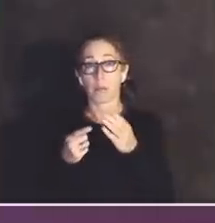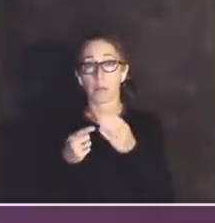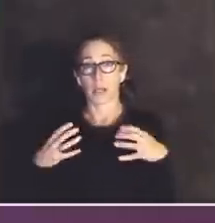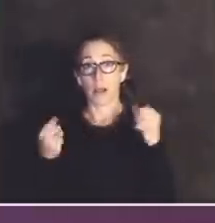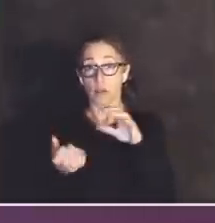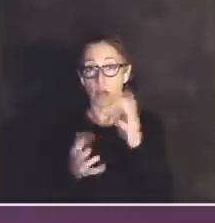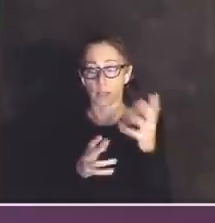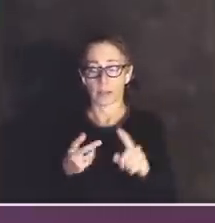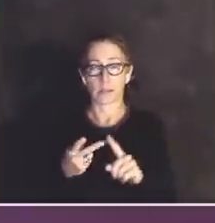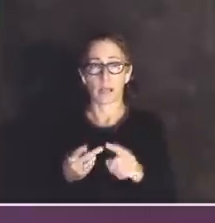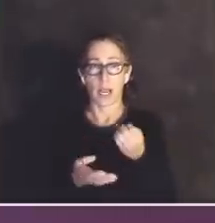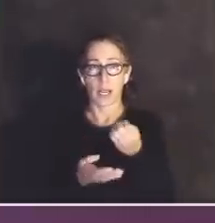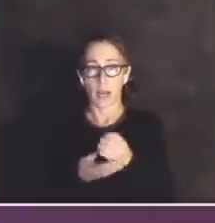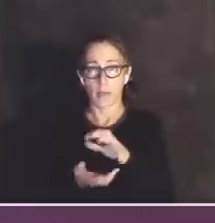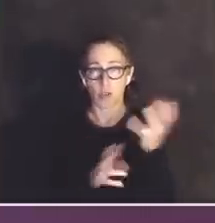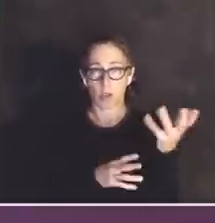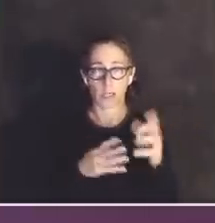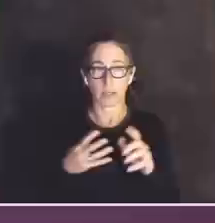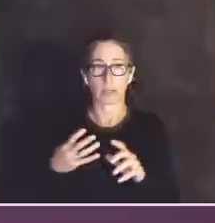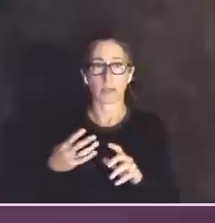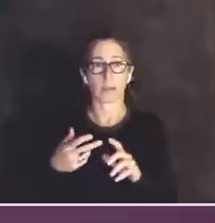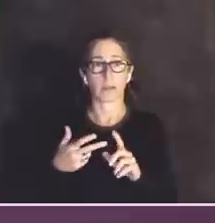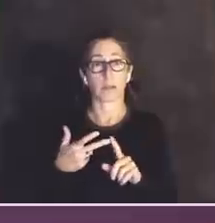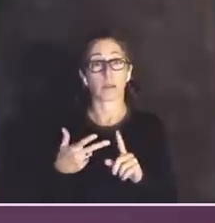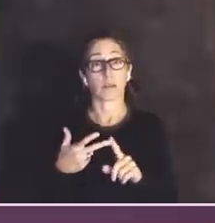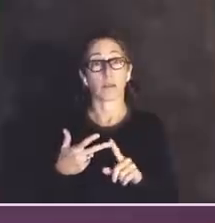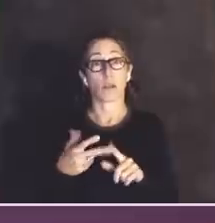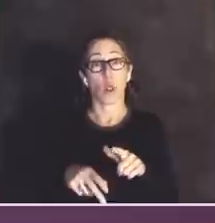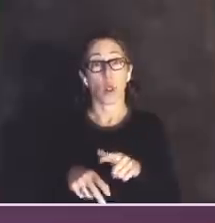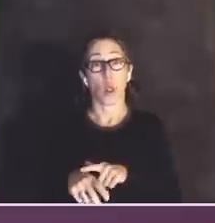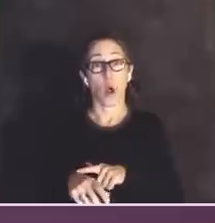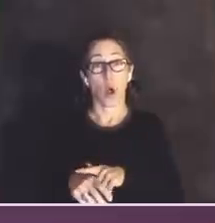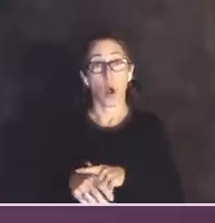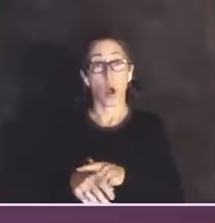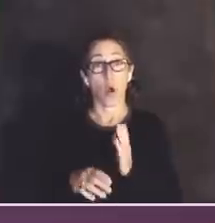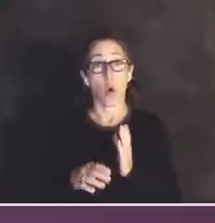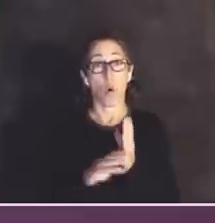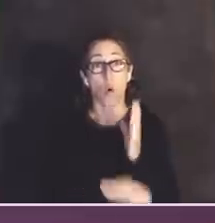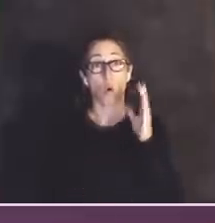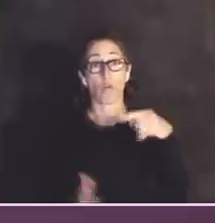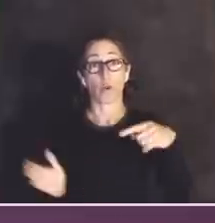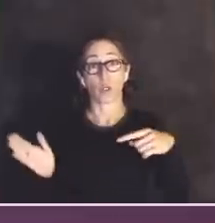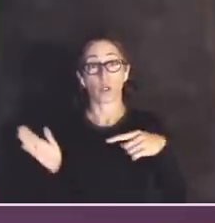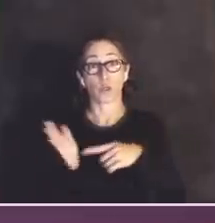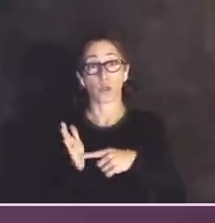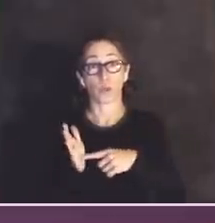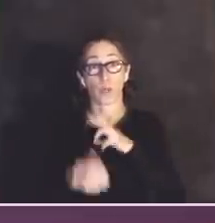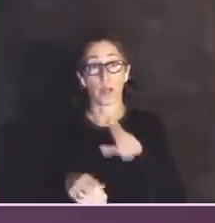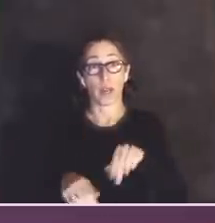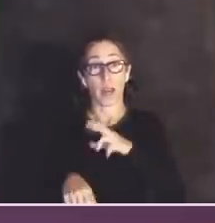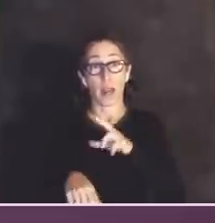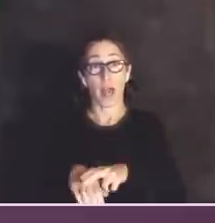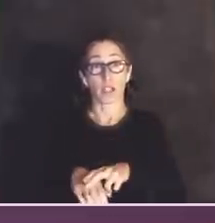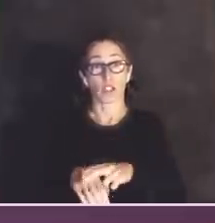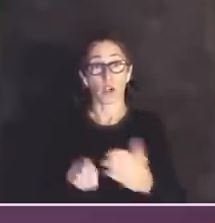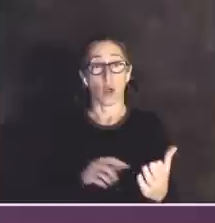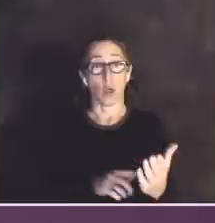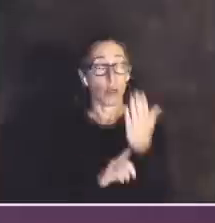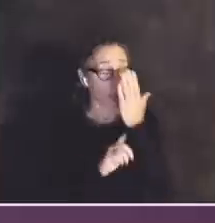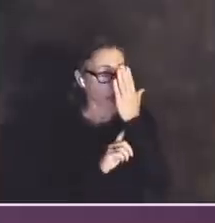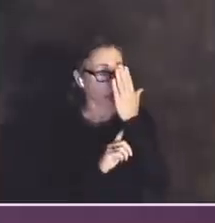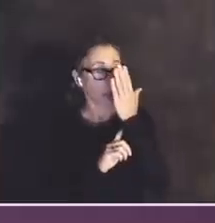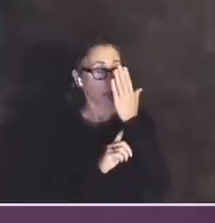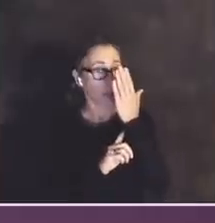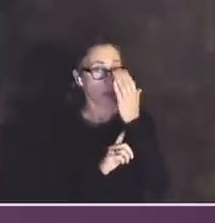the economic crisis, the long overdue national reckoning on racial